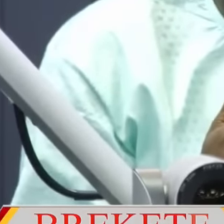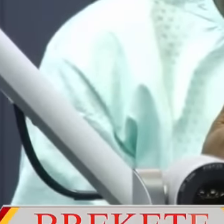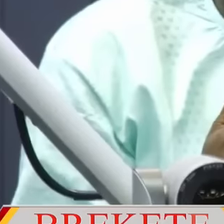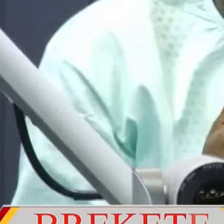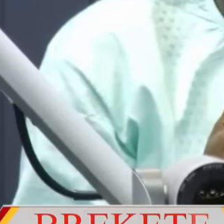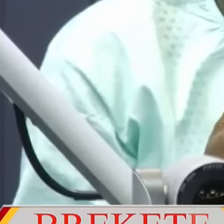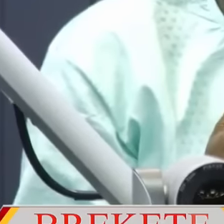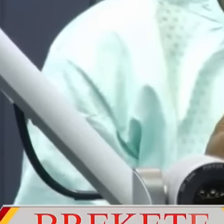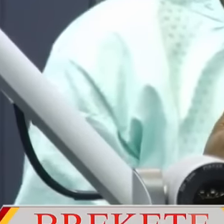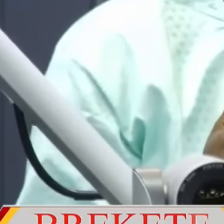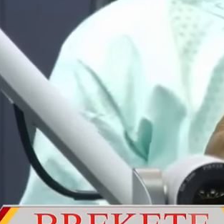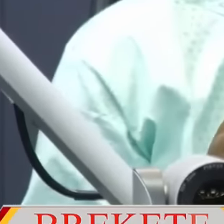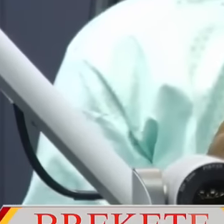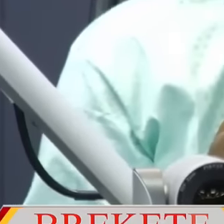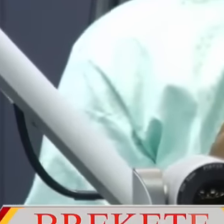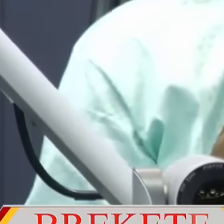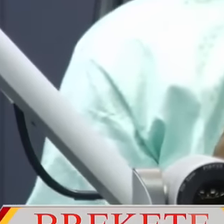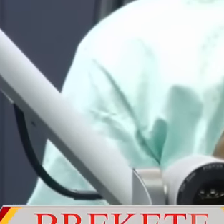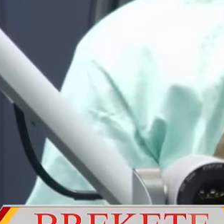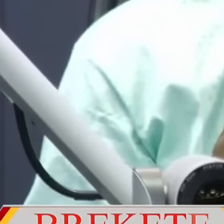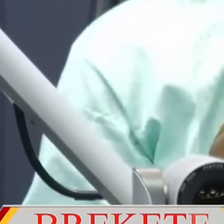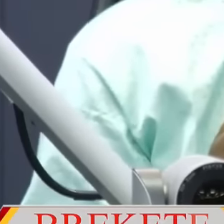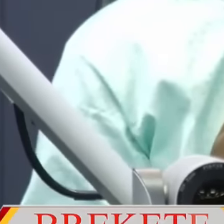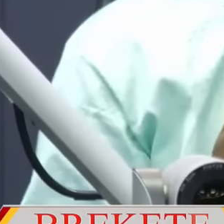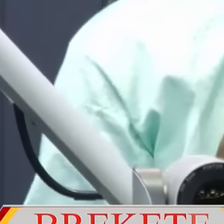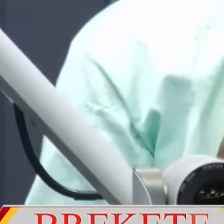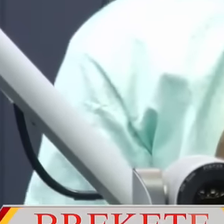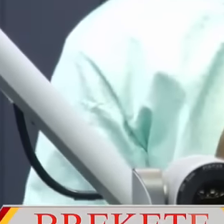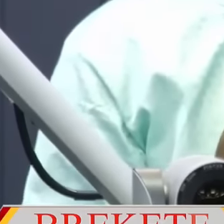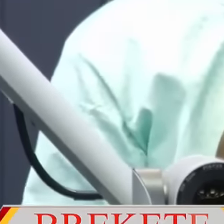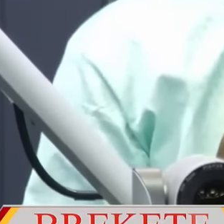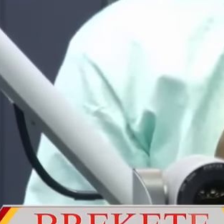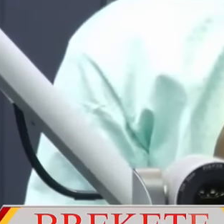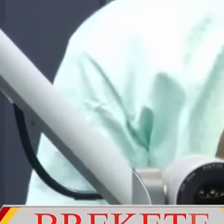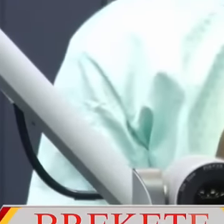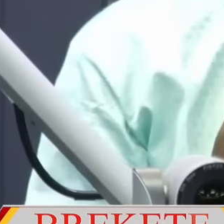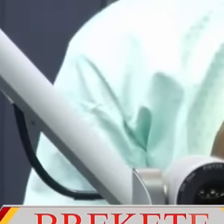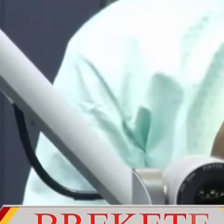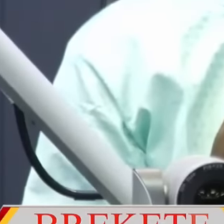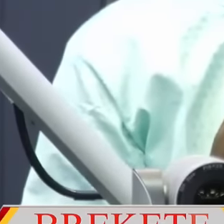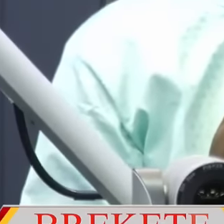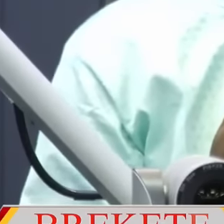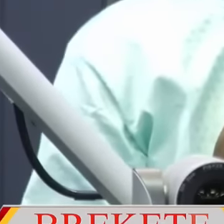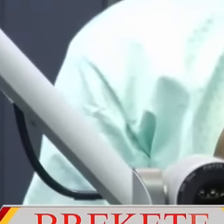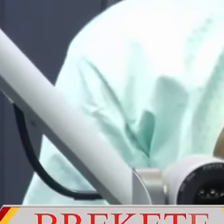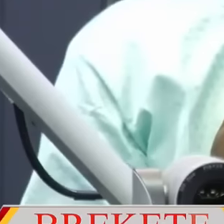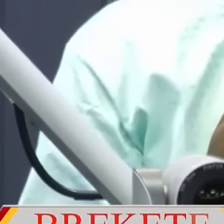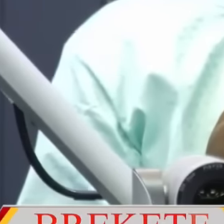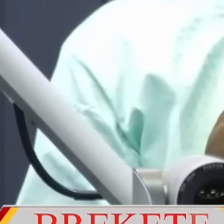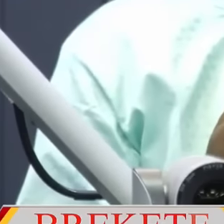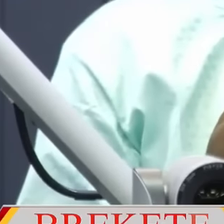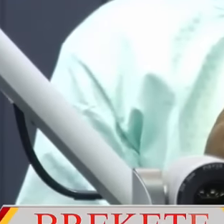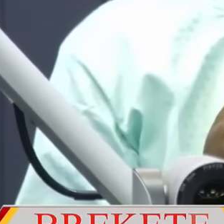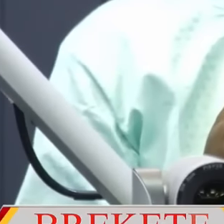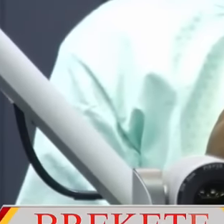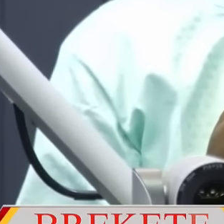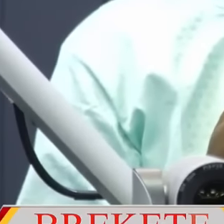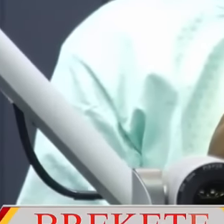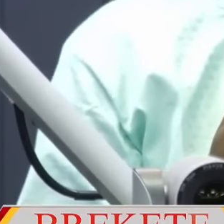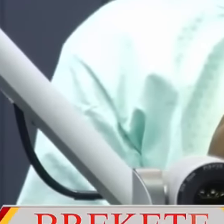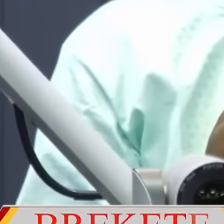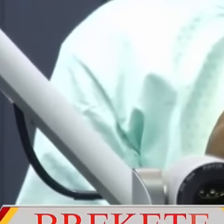yawa da ma misali abinda nake son ka gani kaga ko kana son daukan wani mataki ba za ka samu daukan matakin ba tare da ka kama hujja